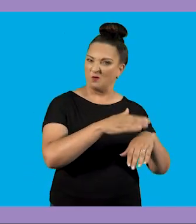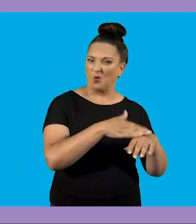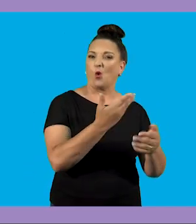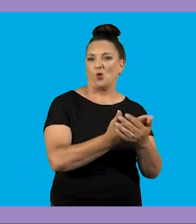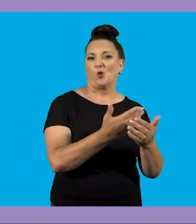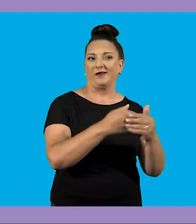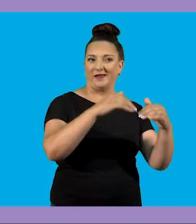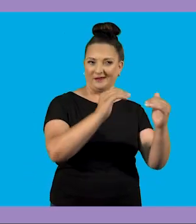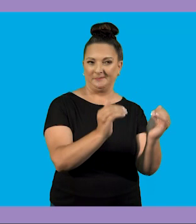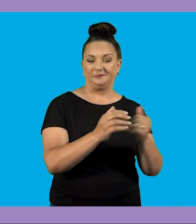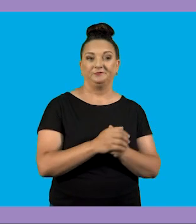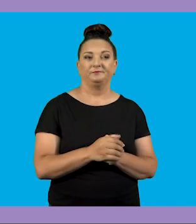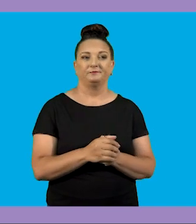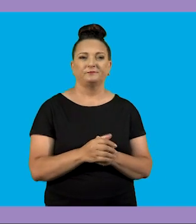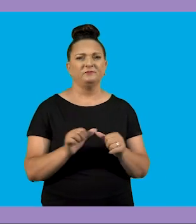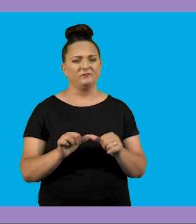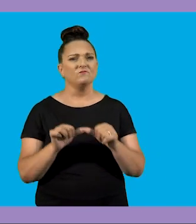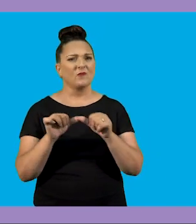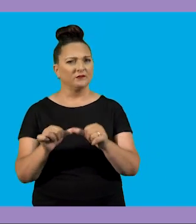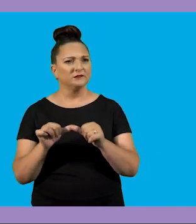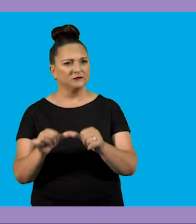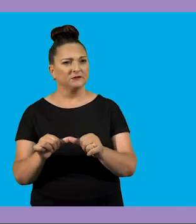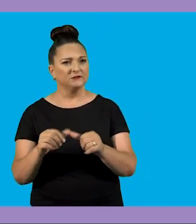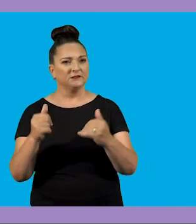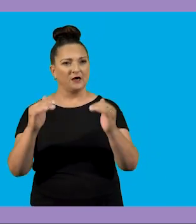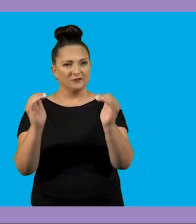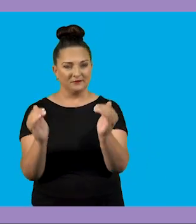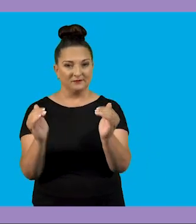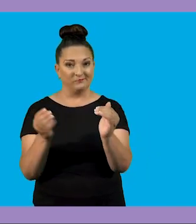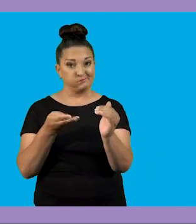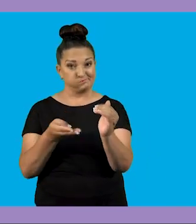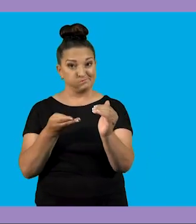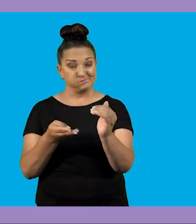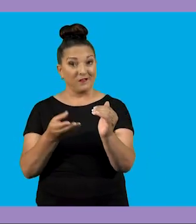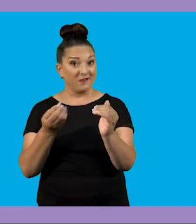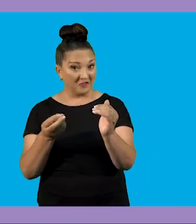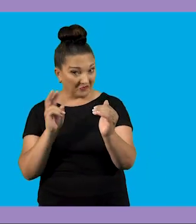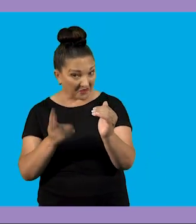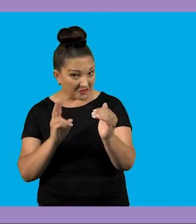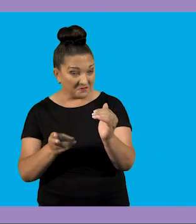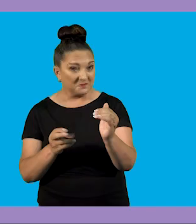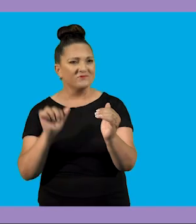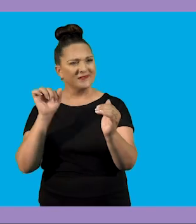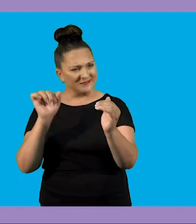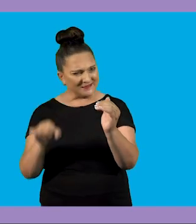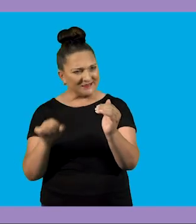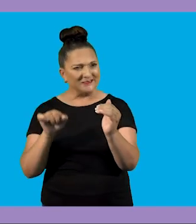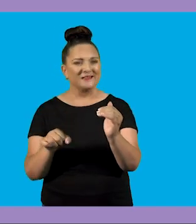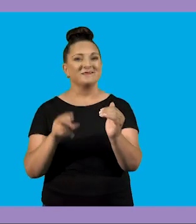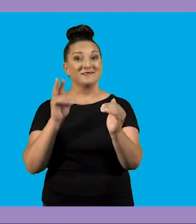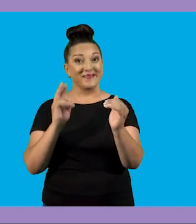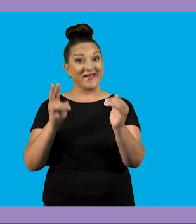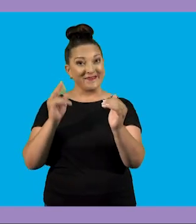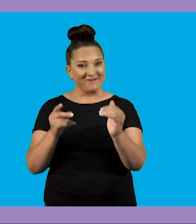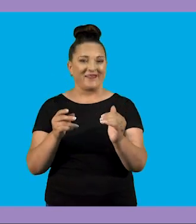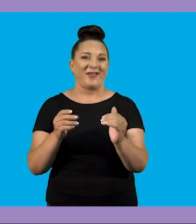factorize that first bracket. And when we continue with the second bracket, again, in the second bracket, there is a common